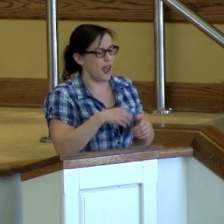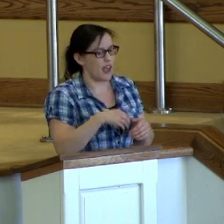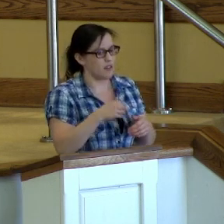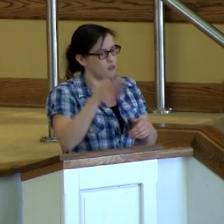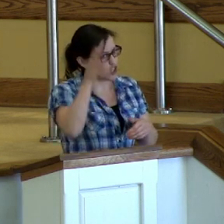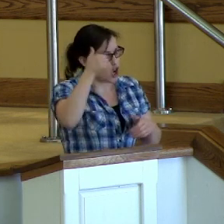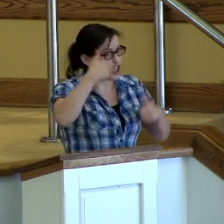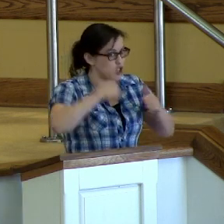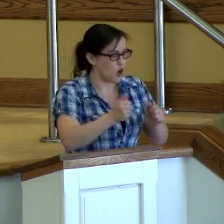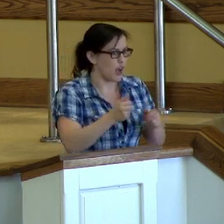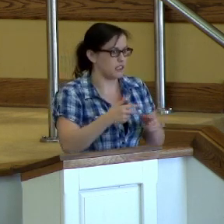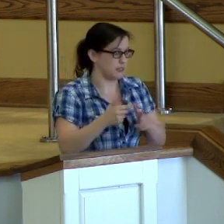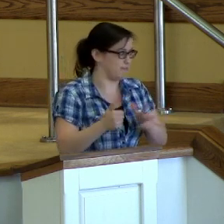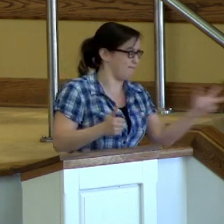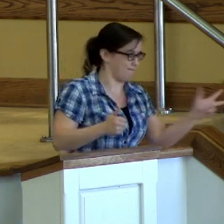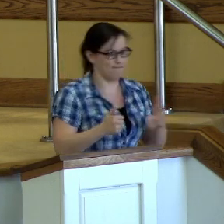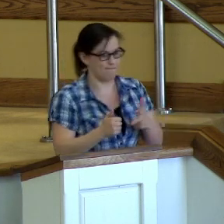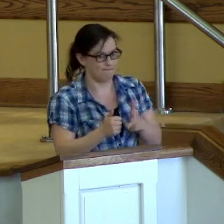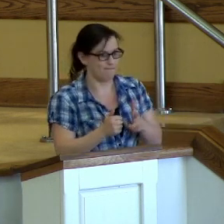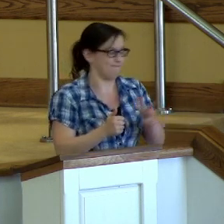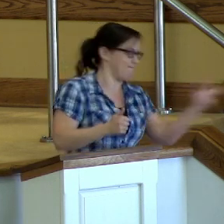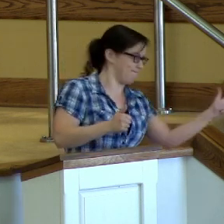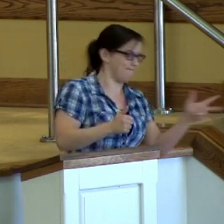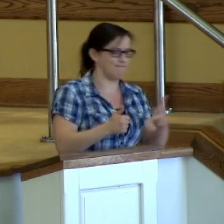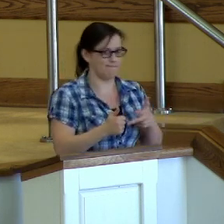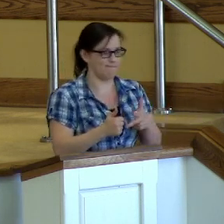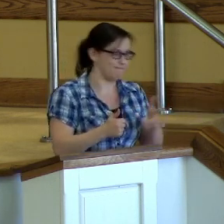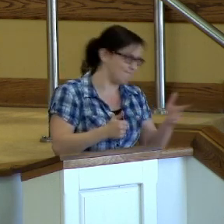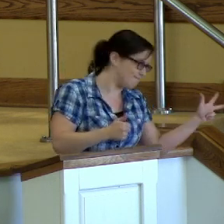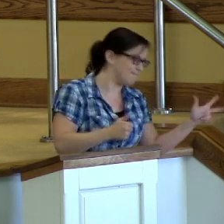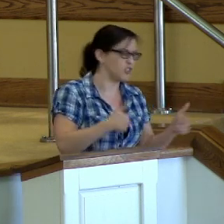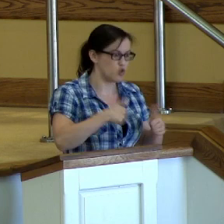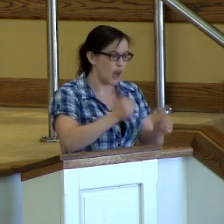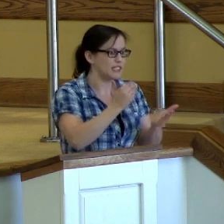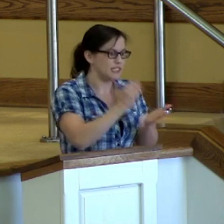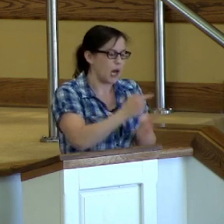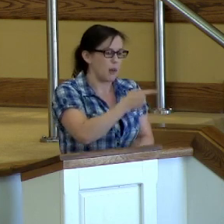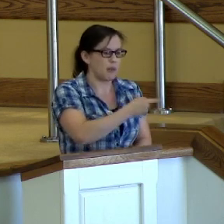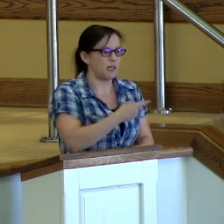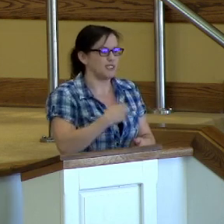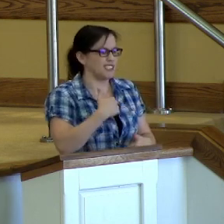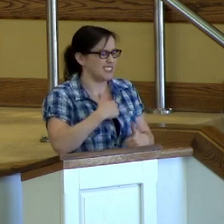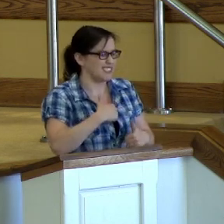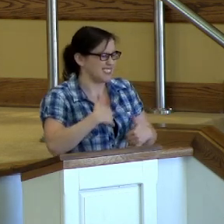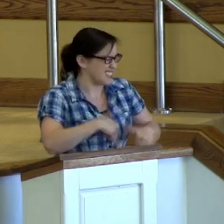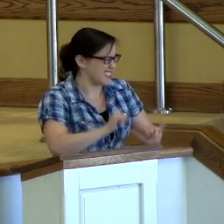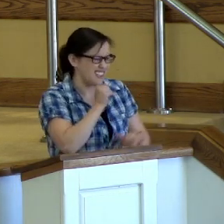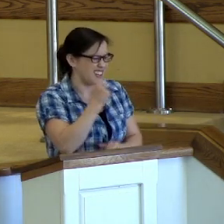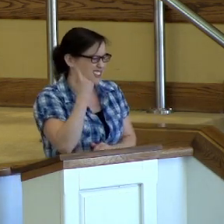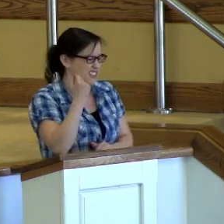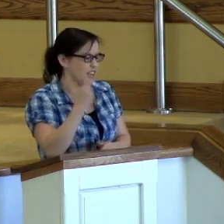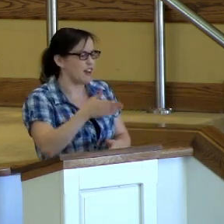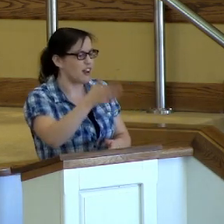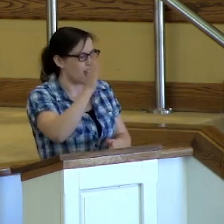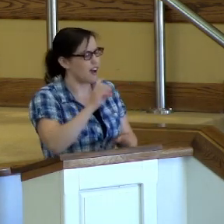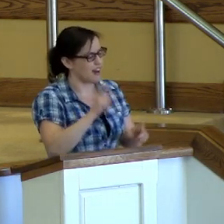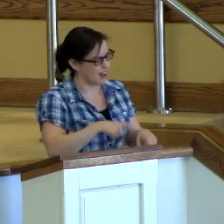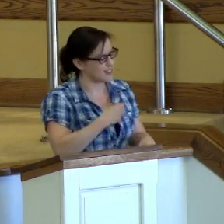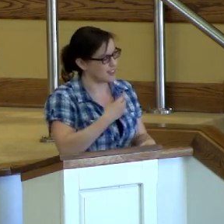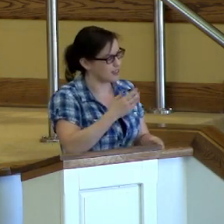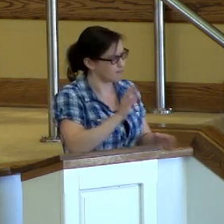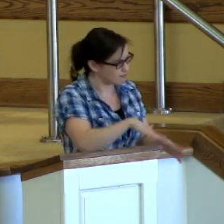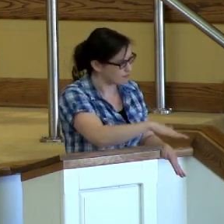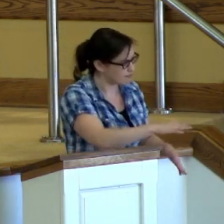Until the donkey's talking to him, he still didn't get it. And then whenever finally God opens his eyes and he sees the angel with the